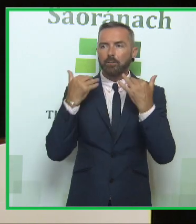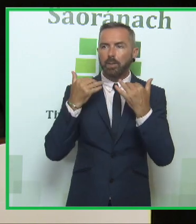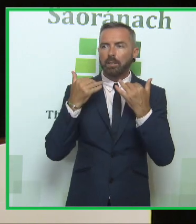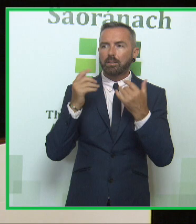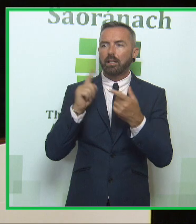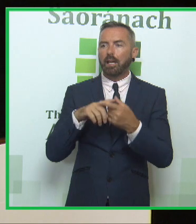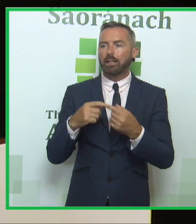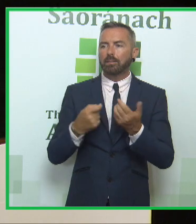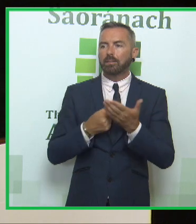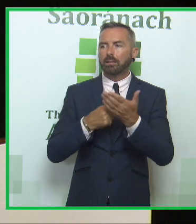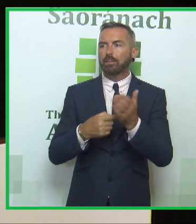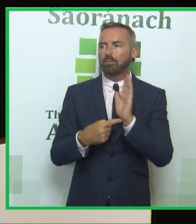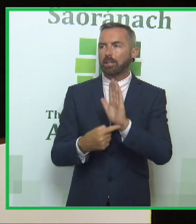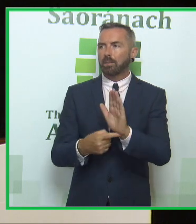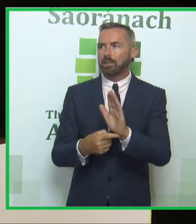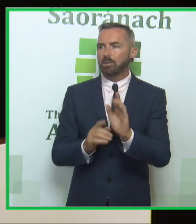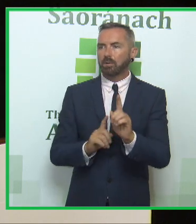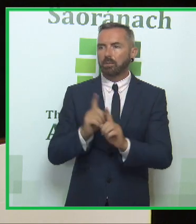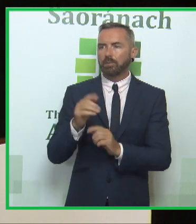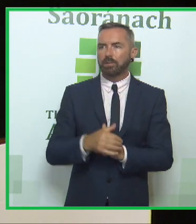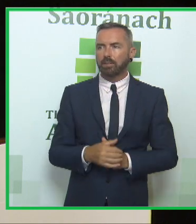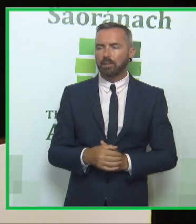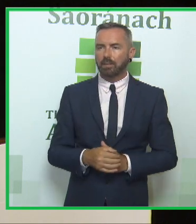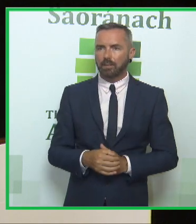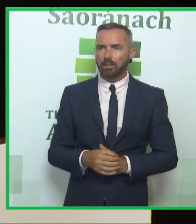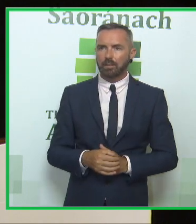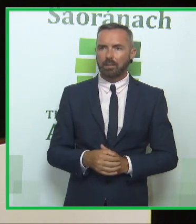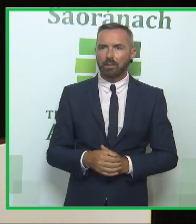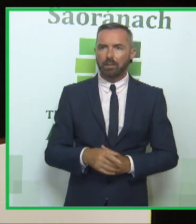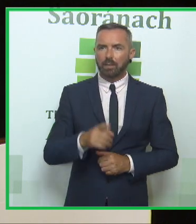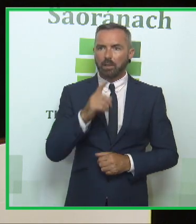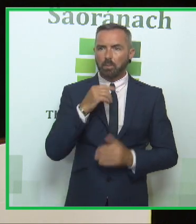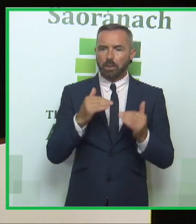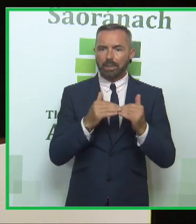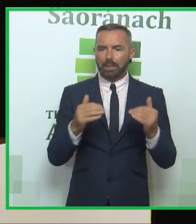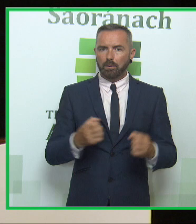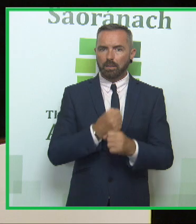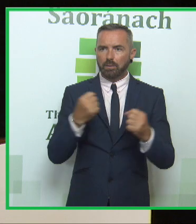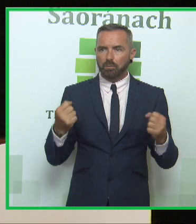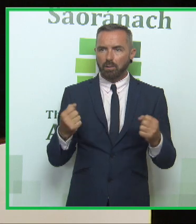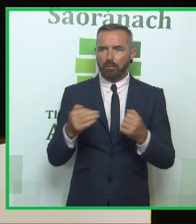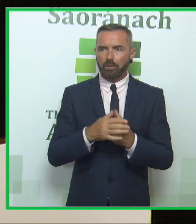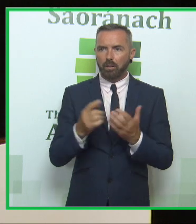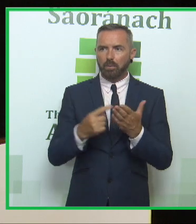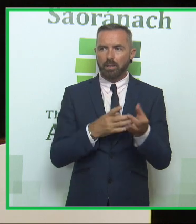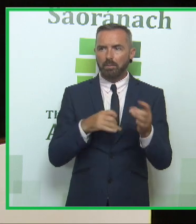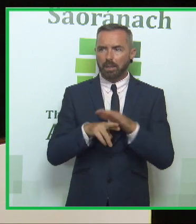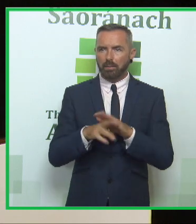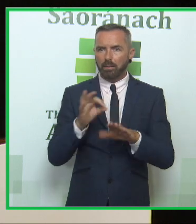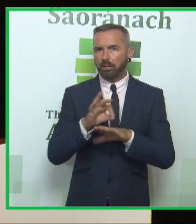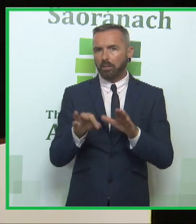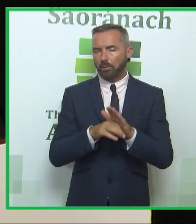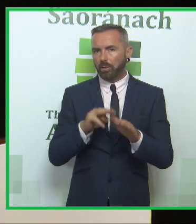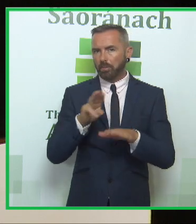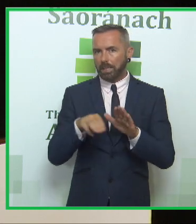land recommendations to make this better. But it's an equally strong call for policymakers, for government ministers,